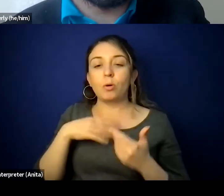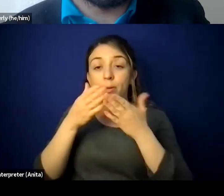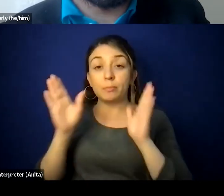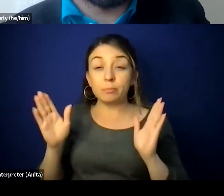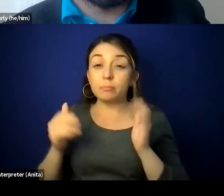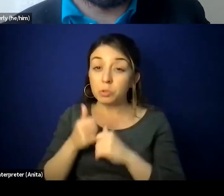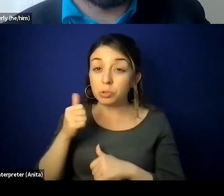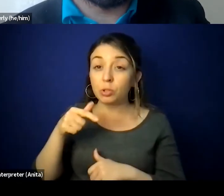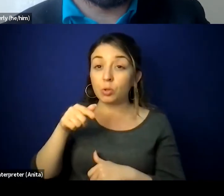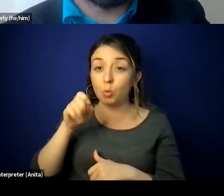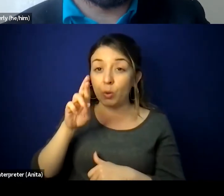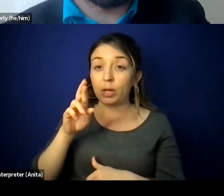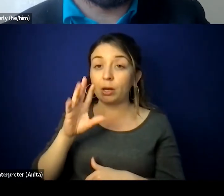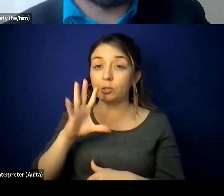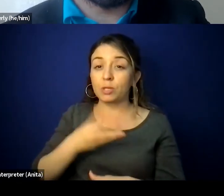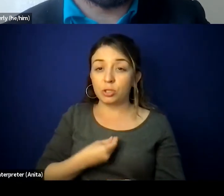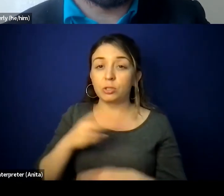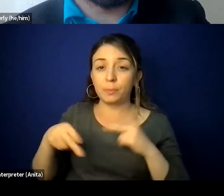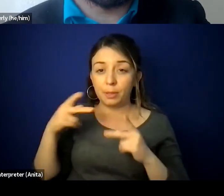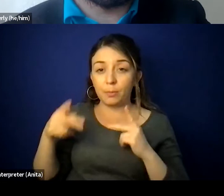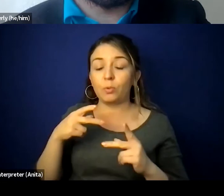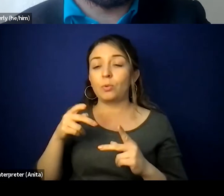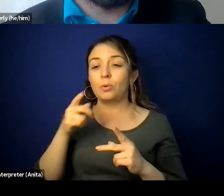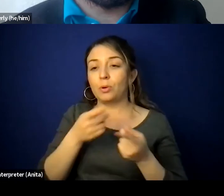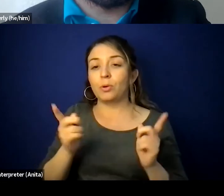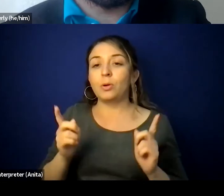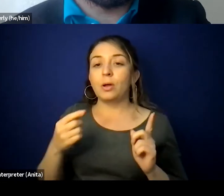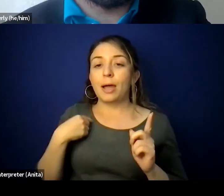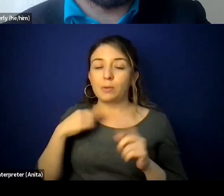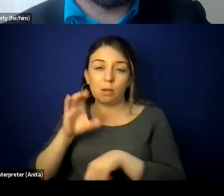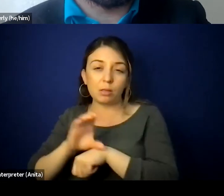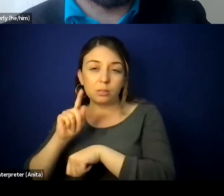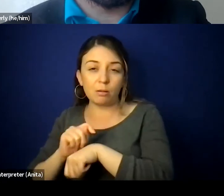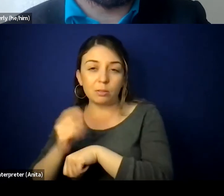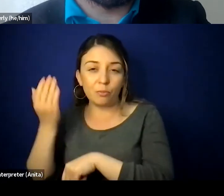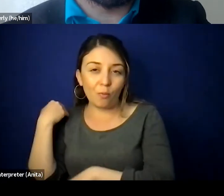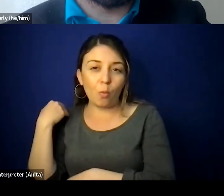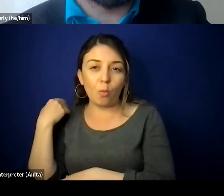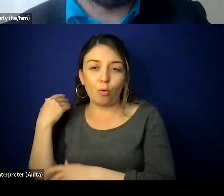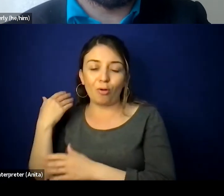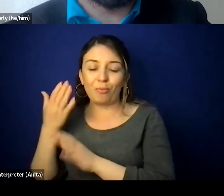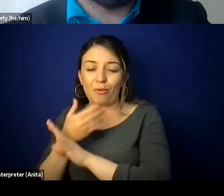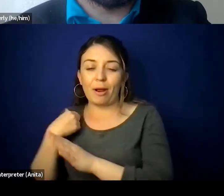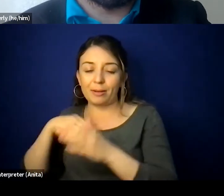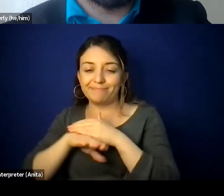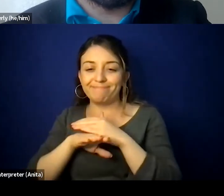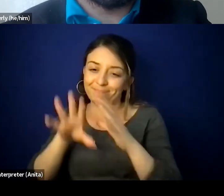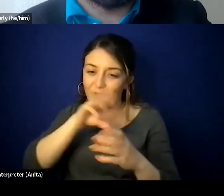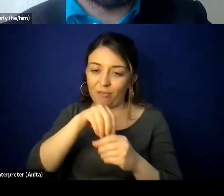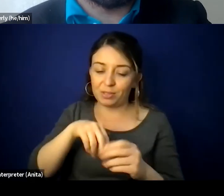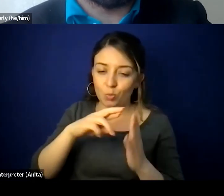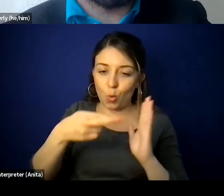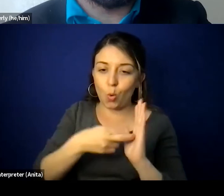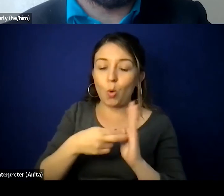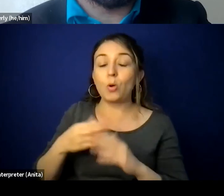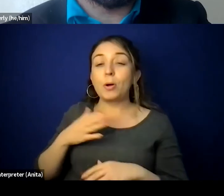queer, transgender people, as my, I was a consultant before I moved into this role. And so my clients and